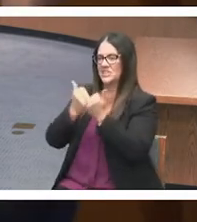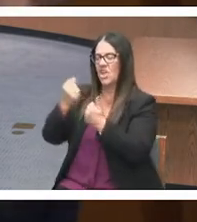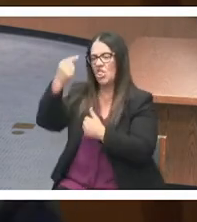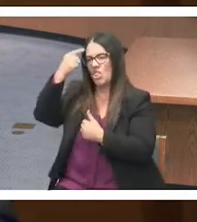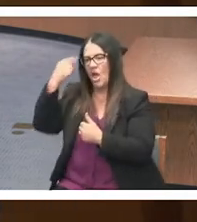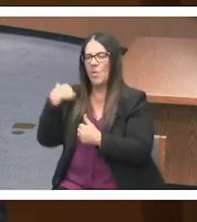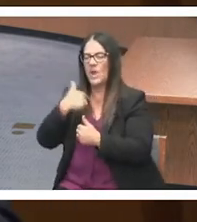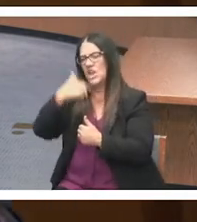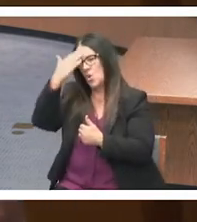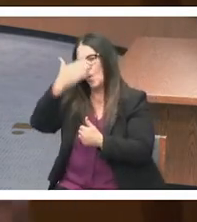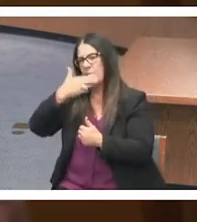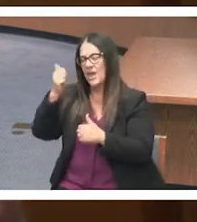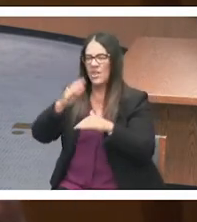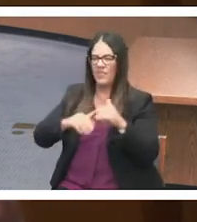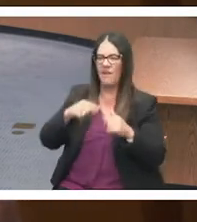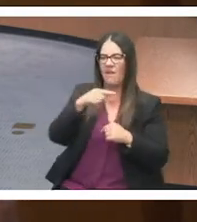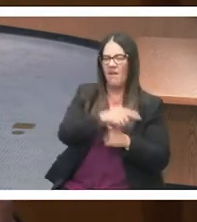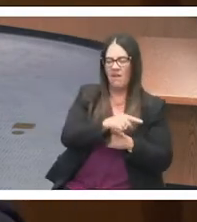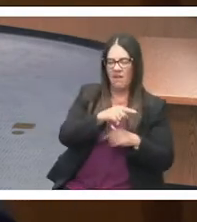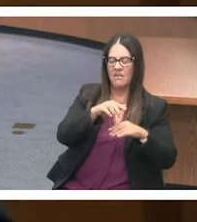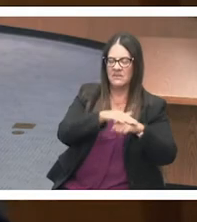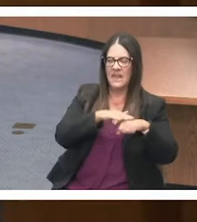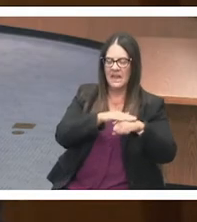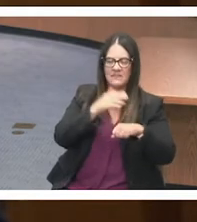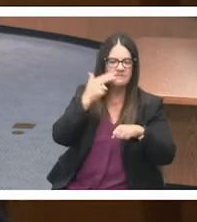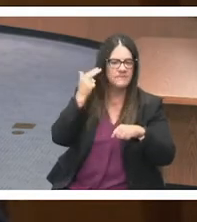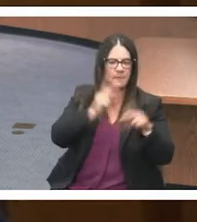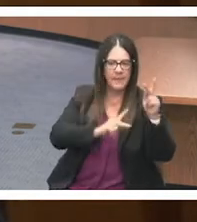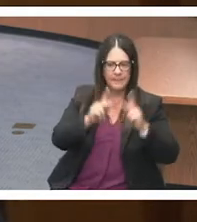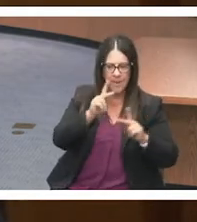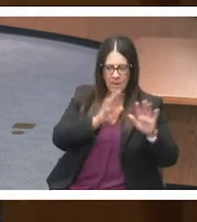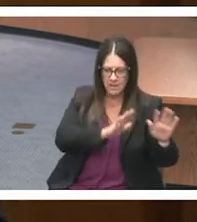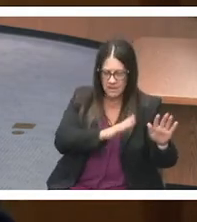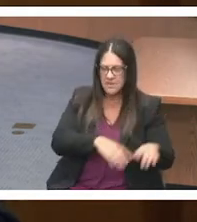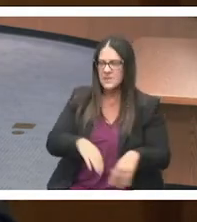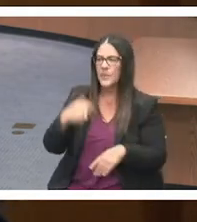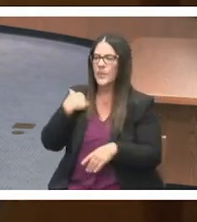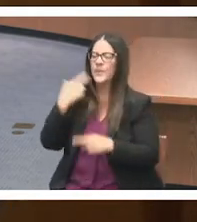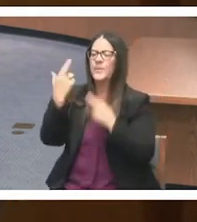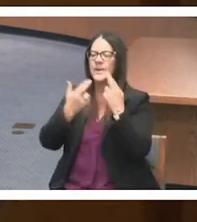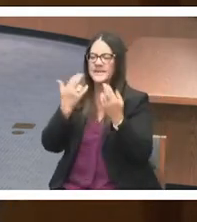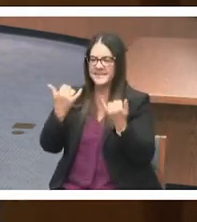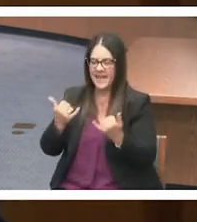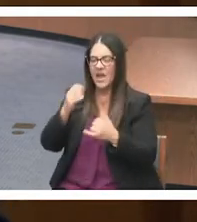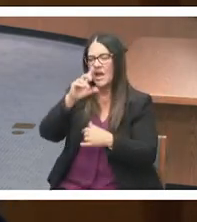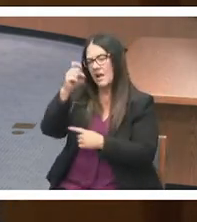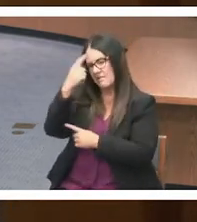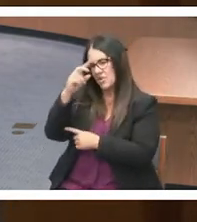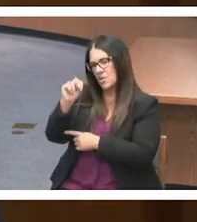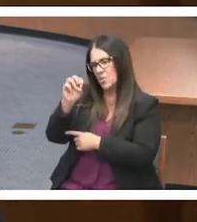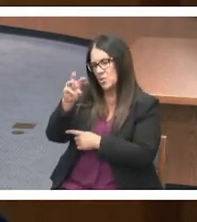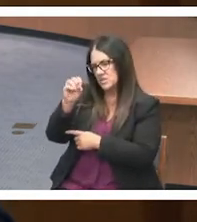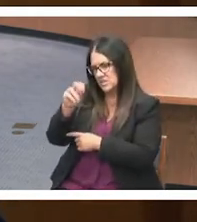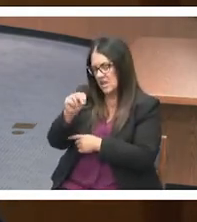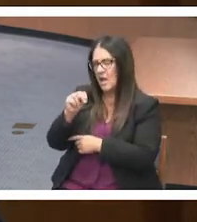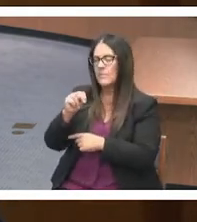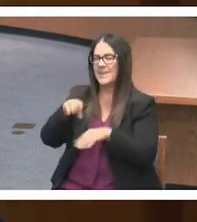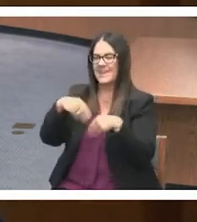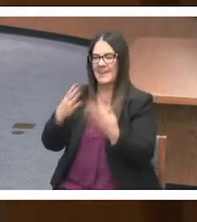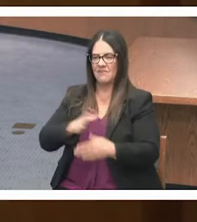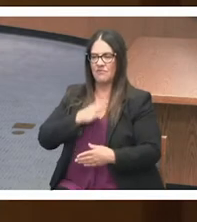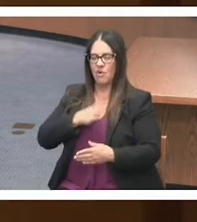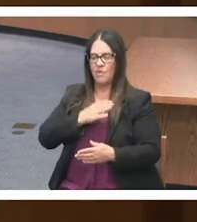than this cultural practice that existed for a long time. We're shifting that on its head. You know that Governor Newsom issued a formal apology on behalf of the